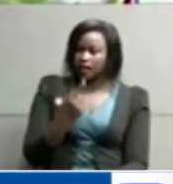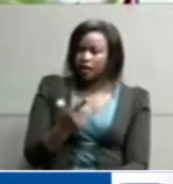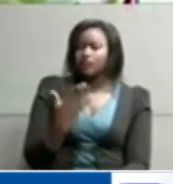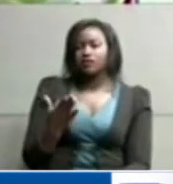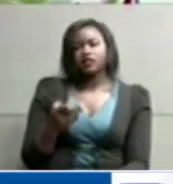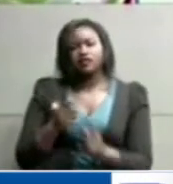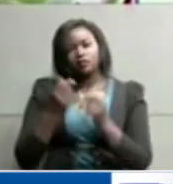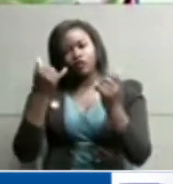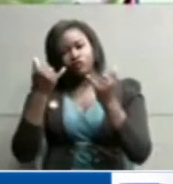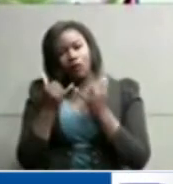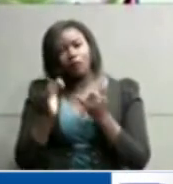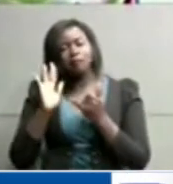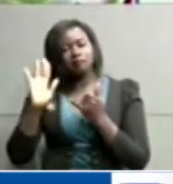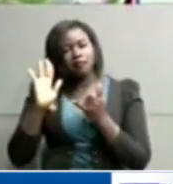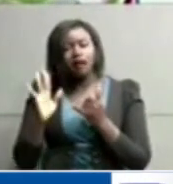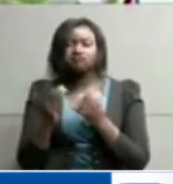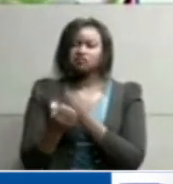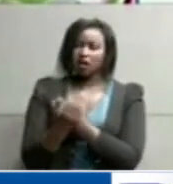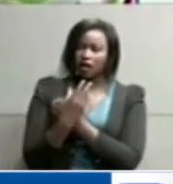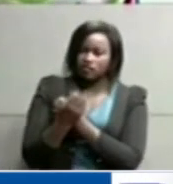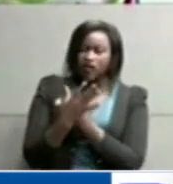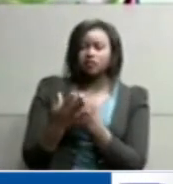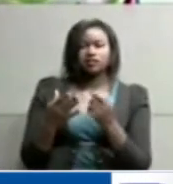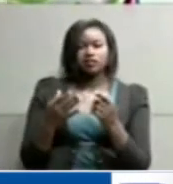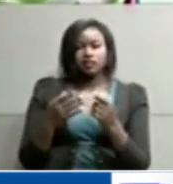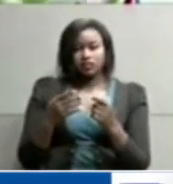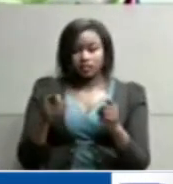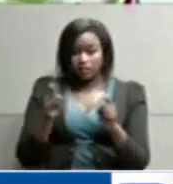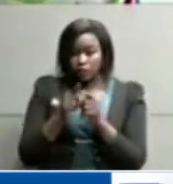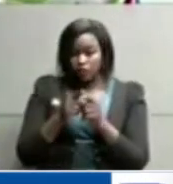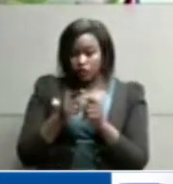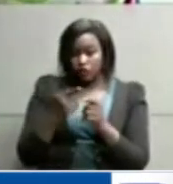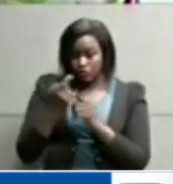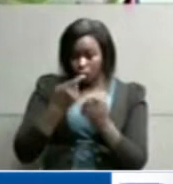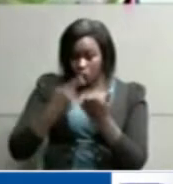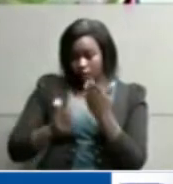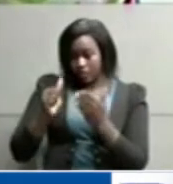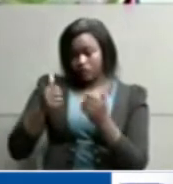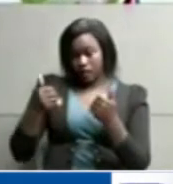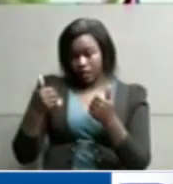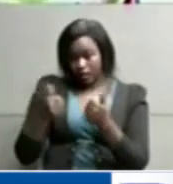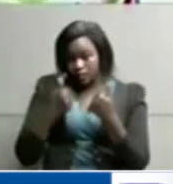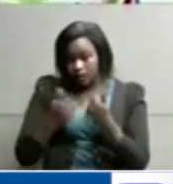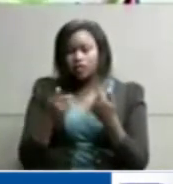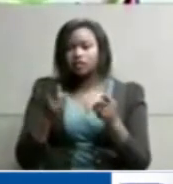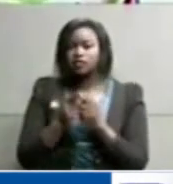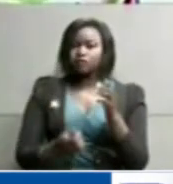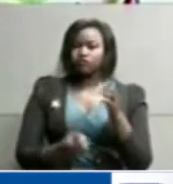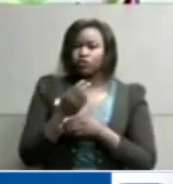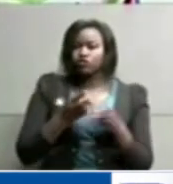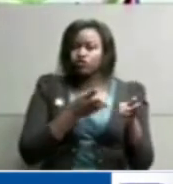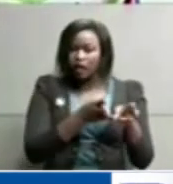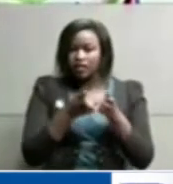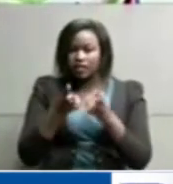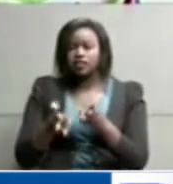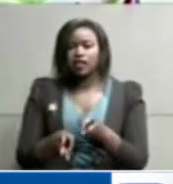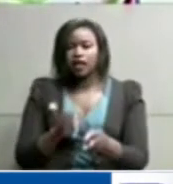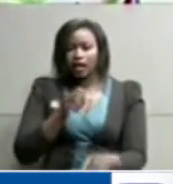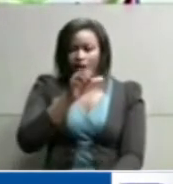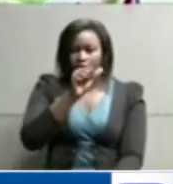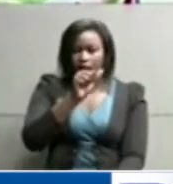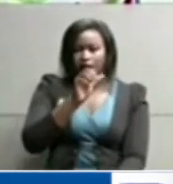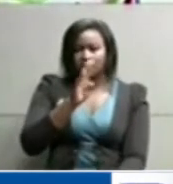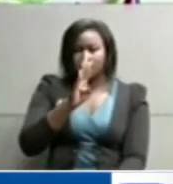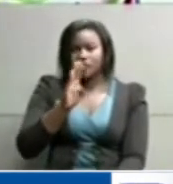what they knew. And out of what they told me, we designed a strategy, which was the ABC,